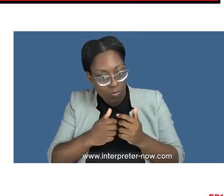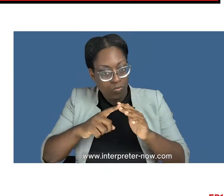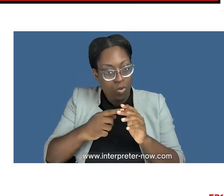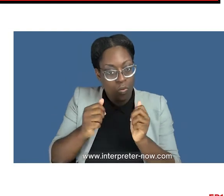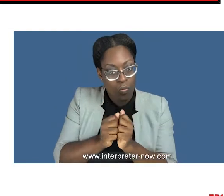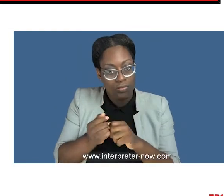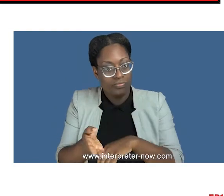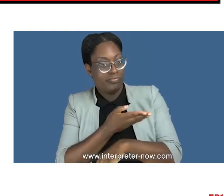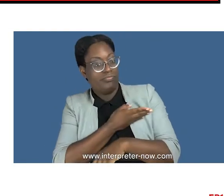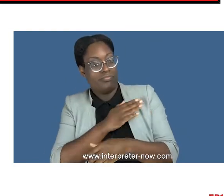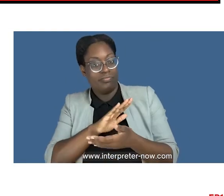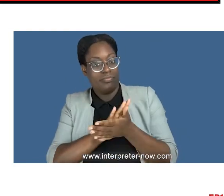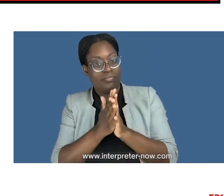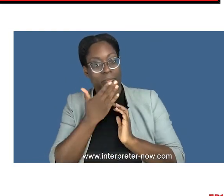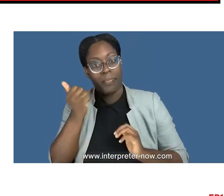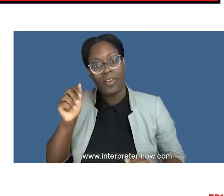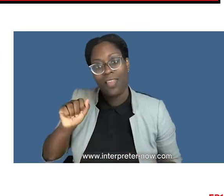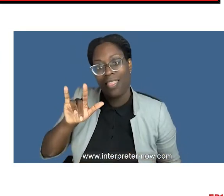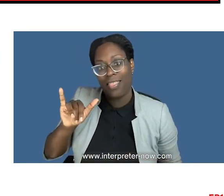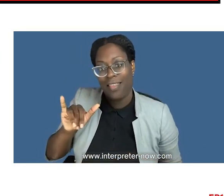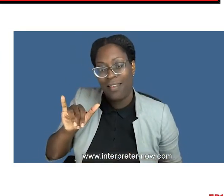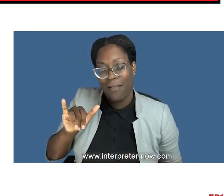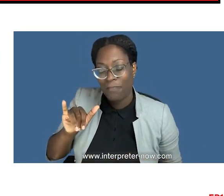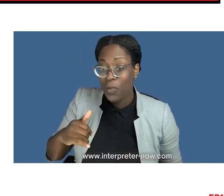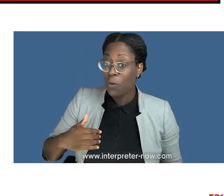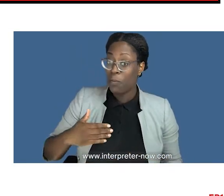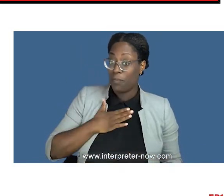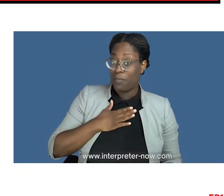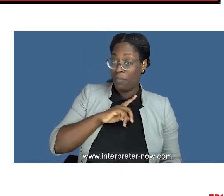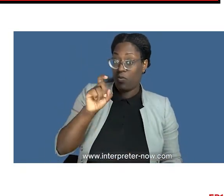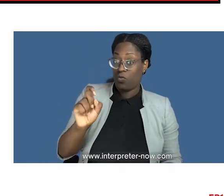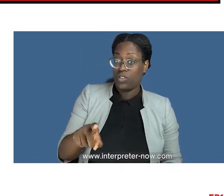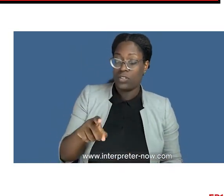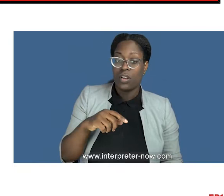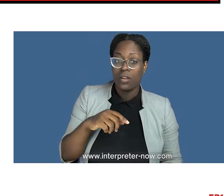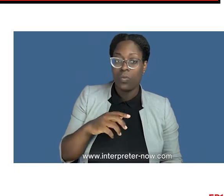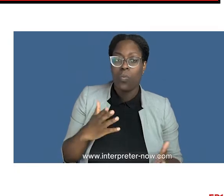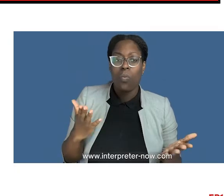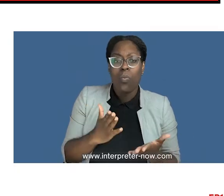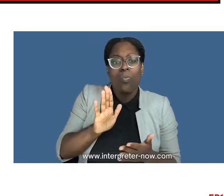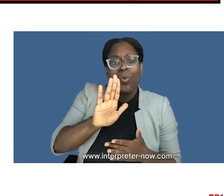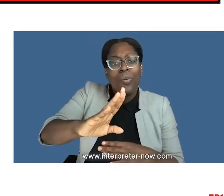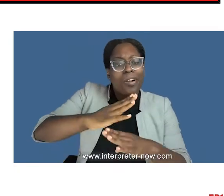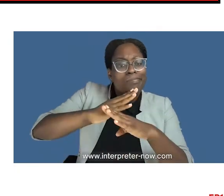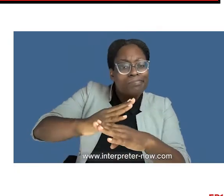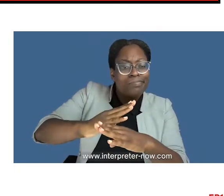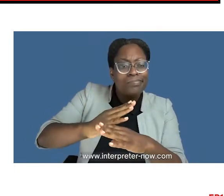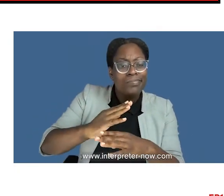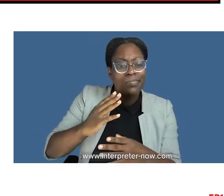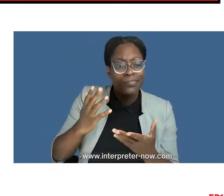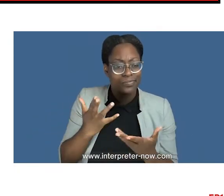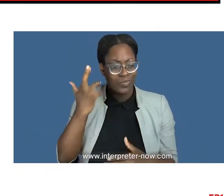so recognize what those challenges are for you. That would be my first, is what's holding you back. What is that fear? What is it?